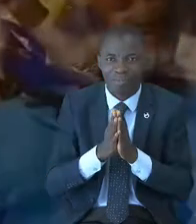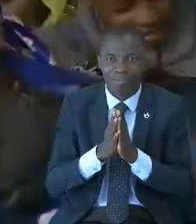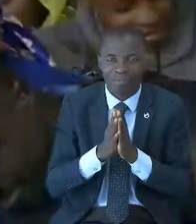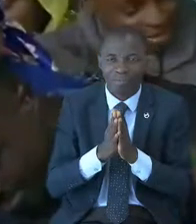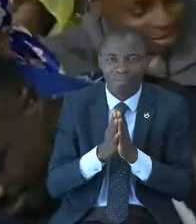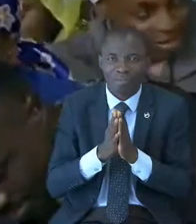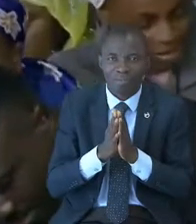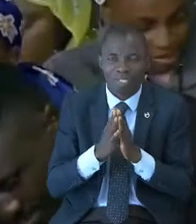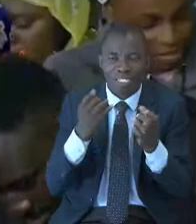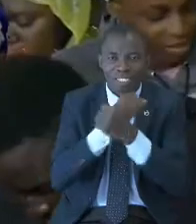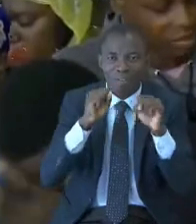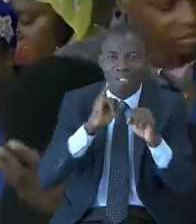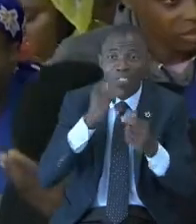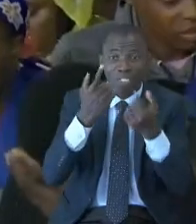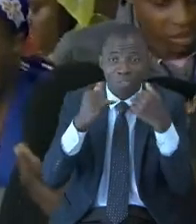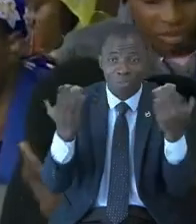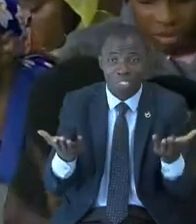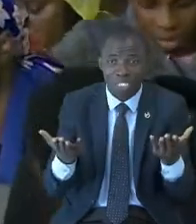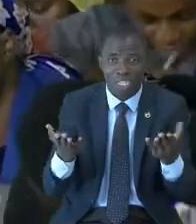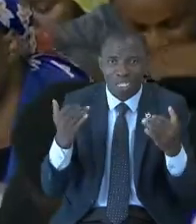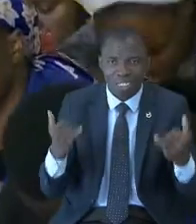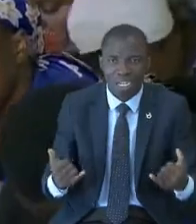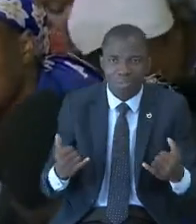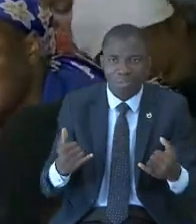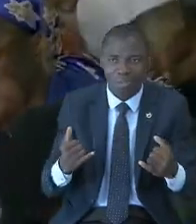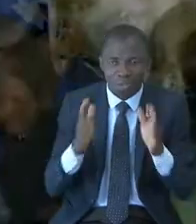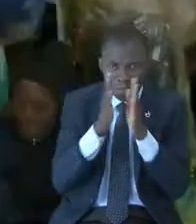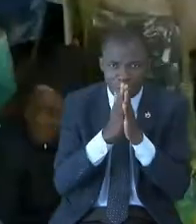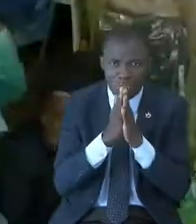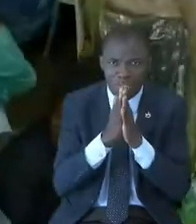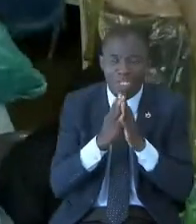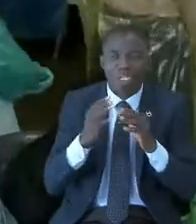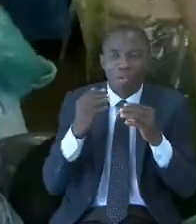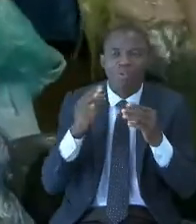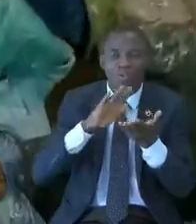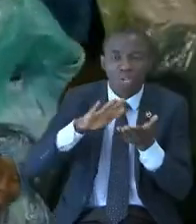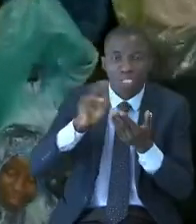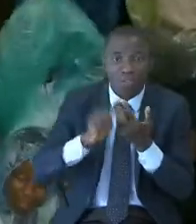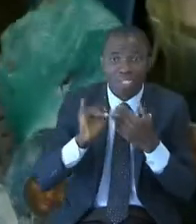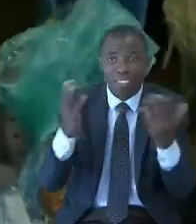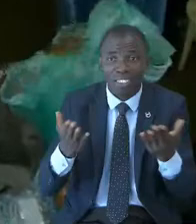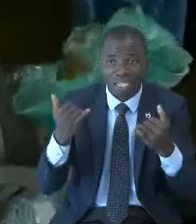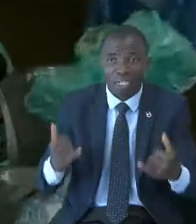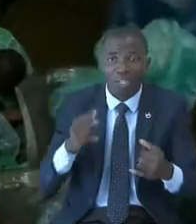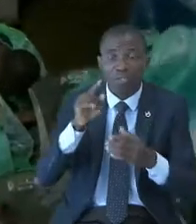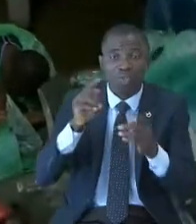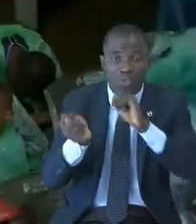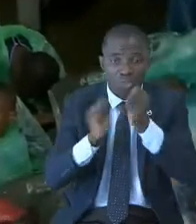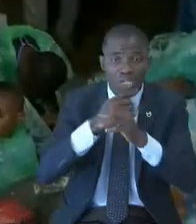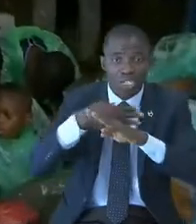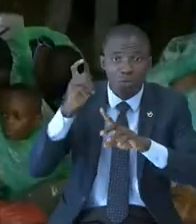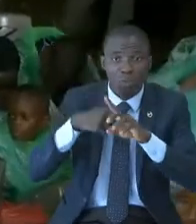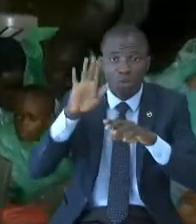closed. Salvation is here now. Forgiveness is here now. You turn away from your sin.